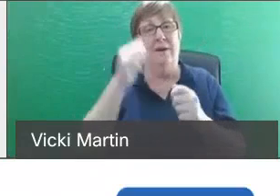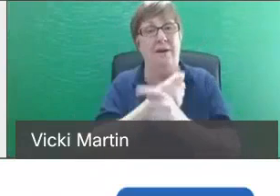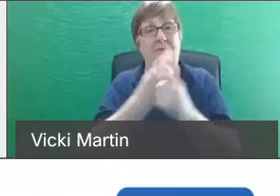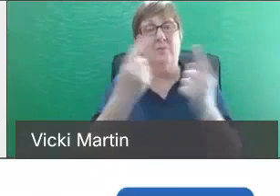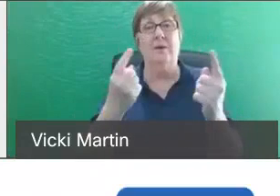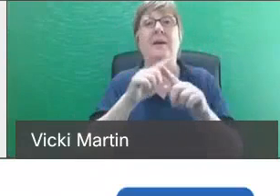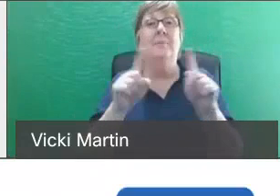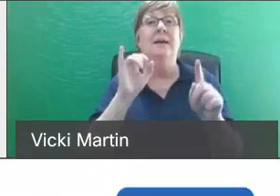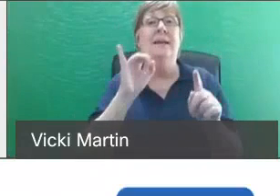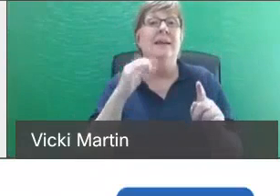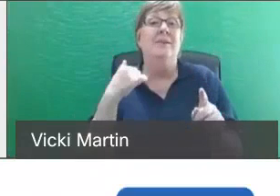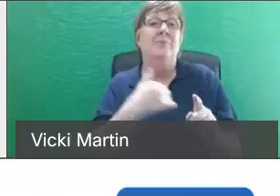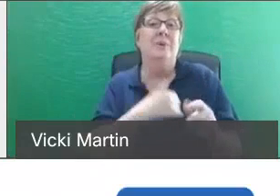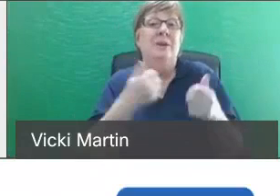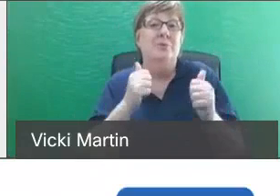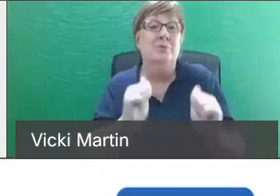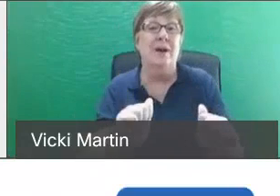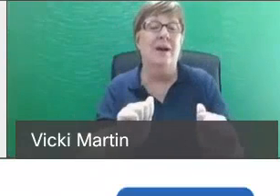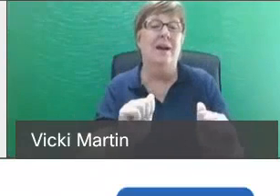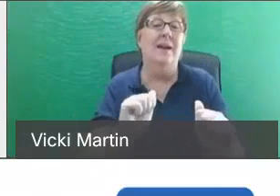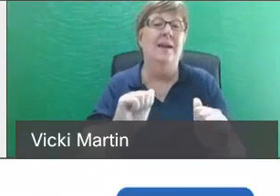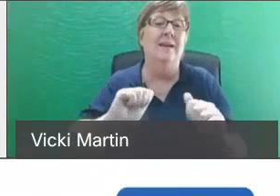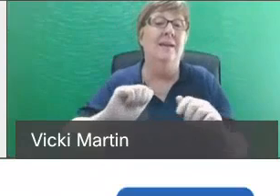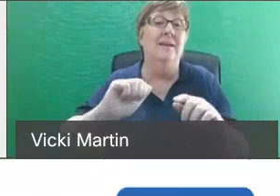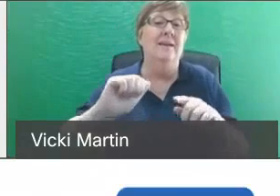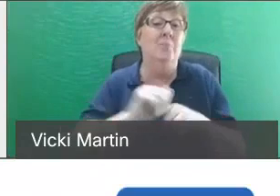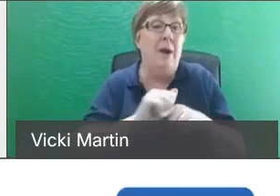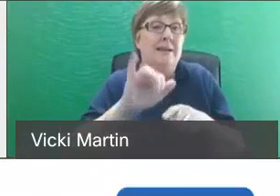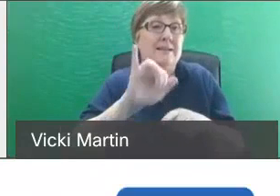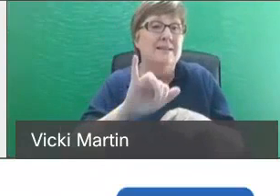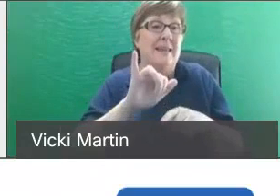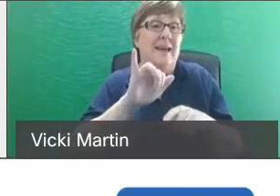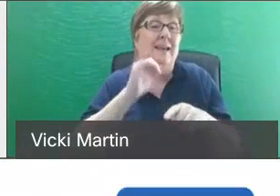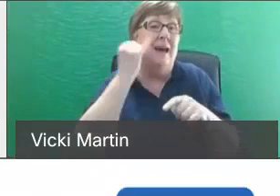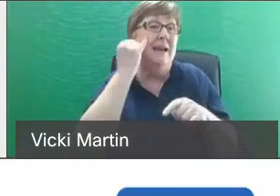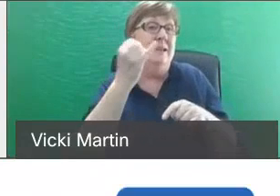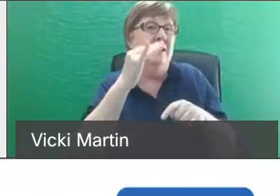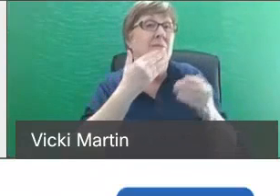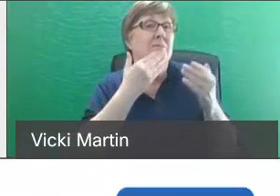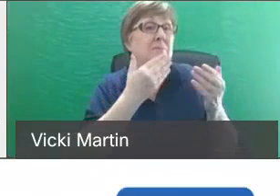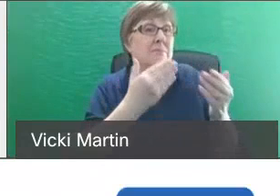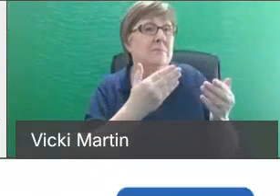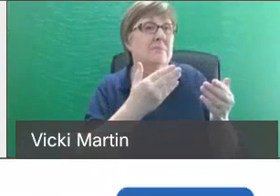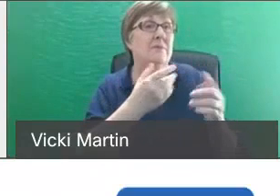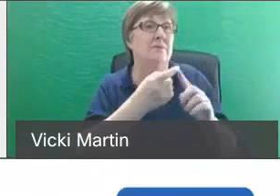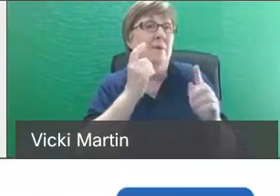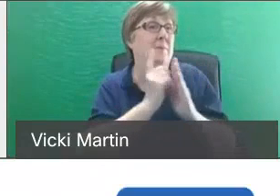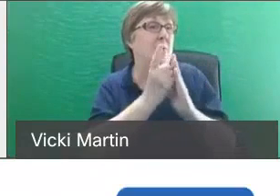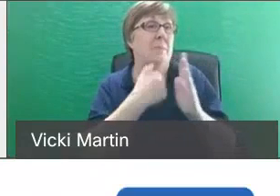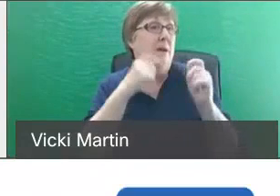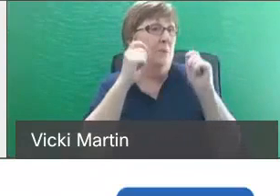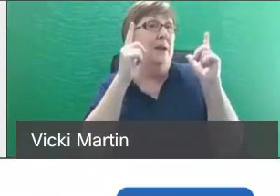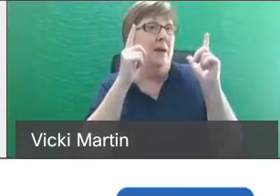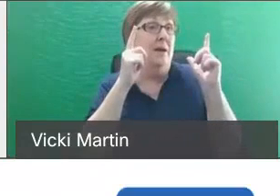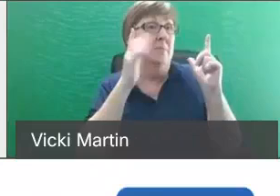up, it can kind of make you feel better. Connecting with family or friends. I know we're not able to connect maybe the